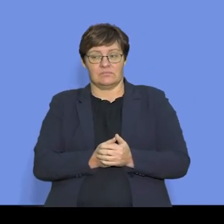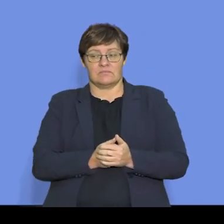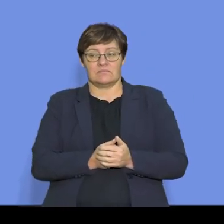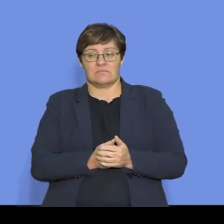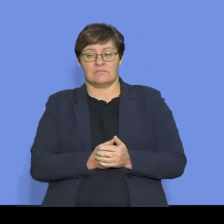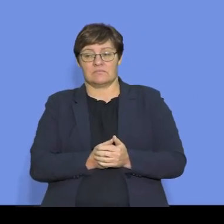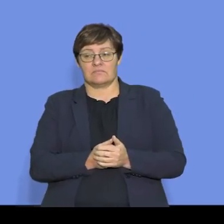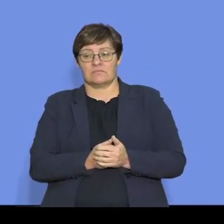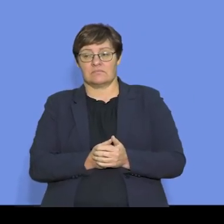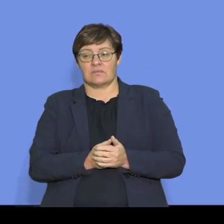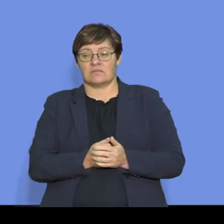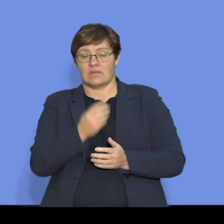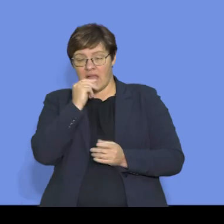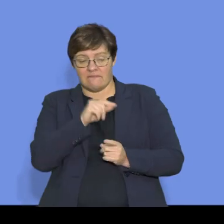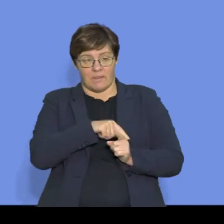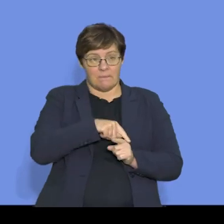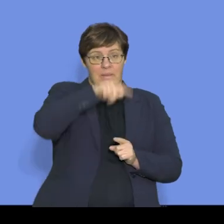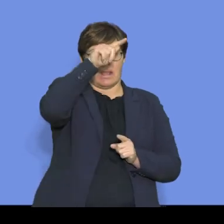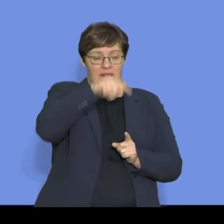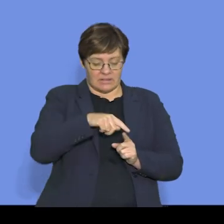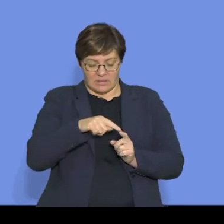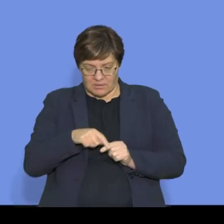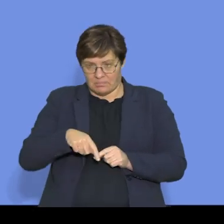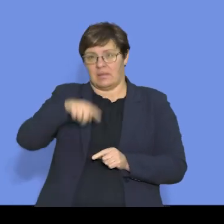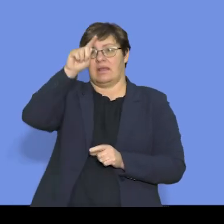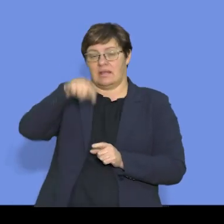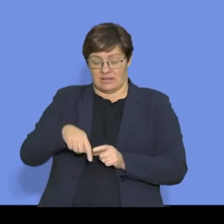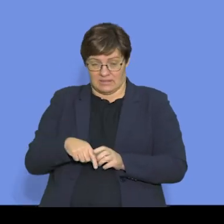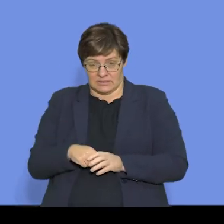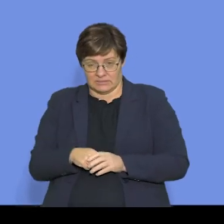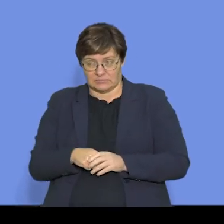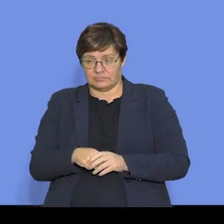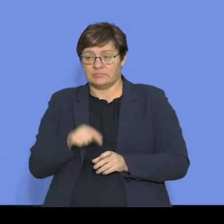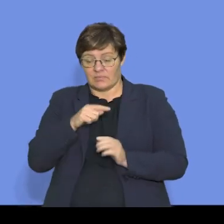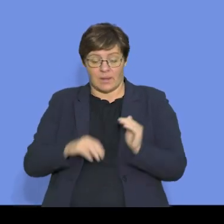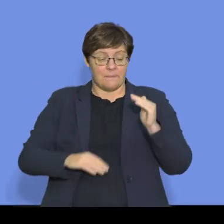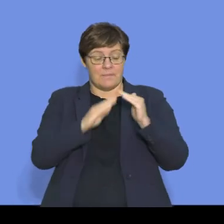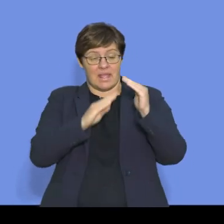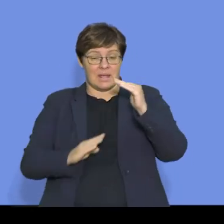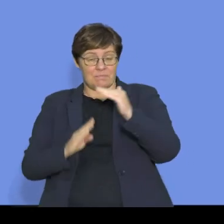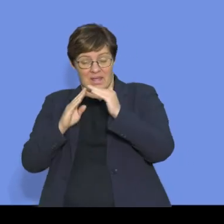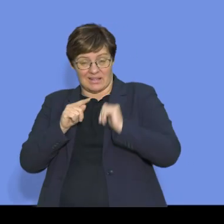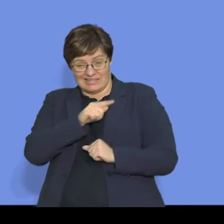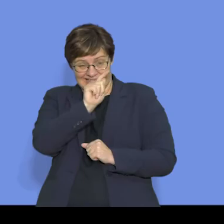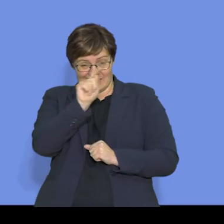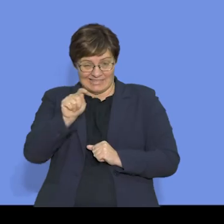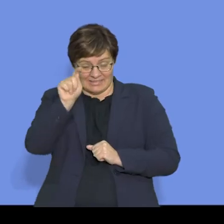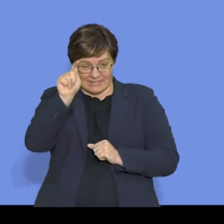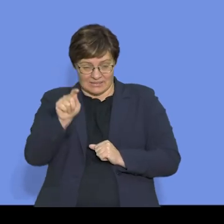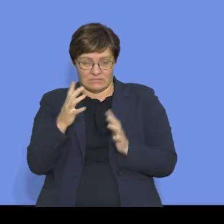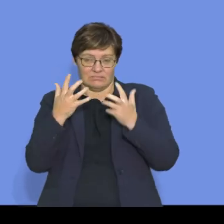we have a look, there are peaks in the extinction rate, and these